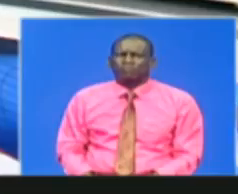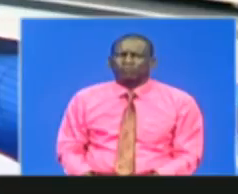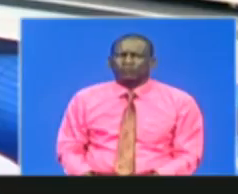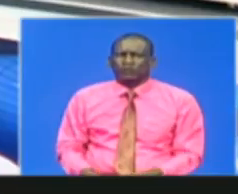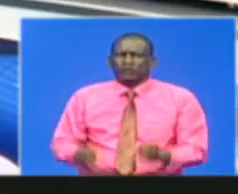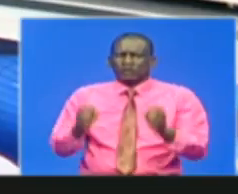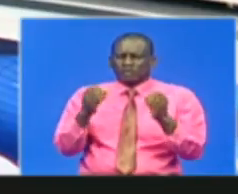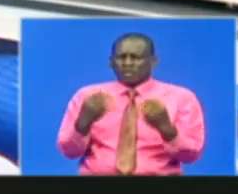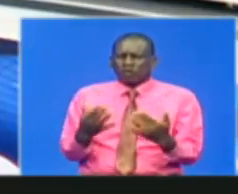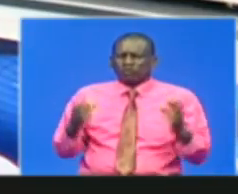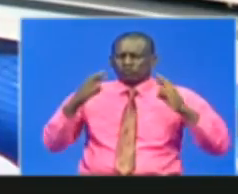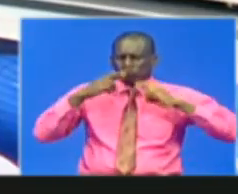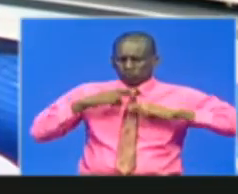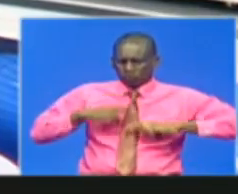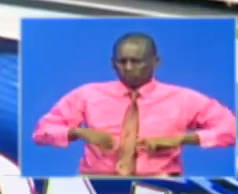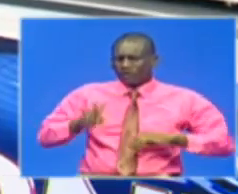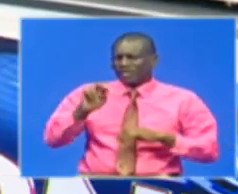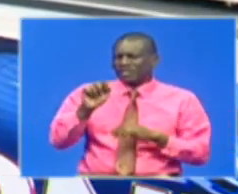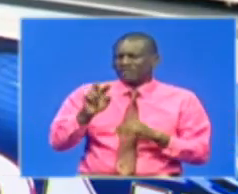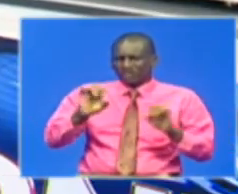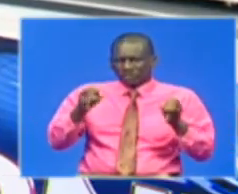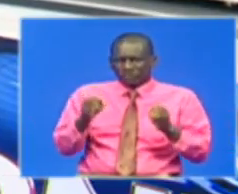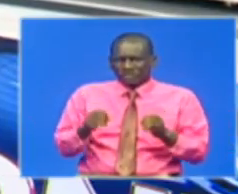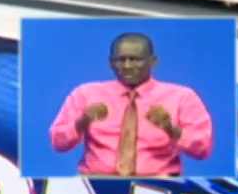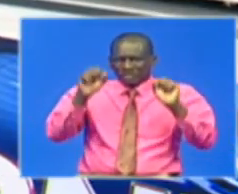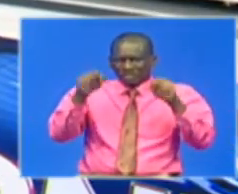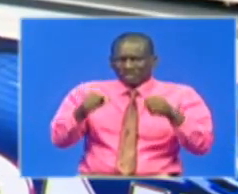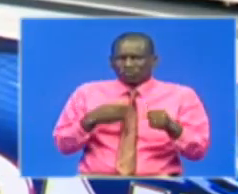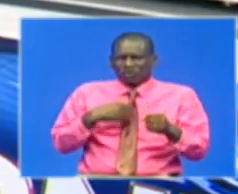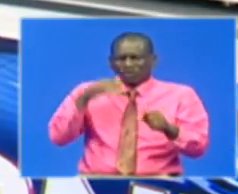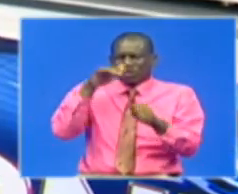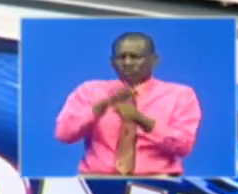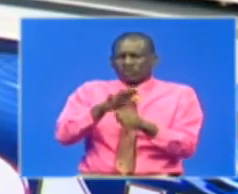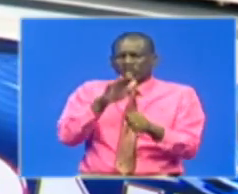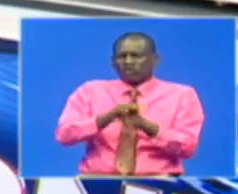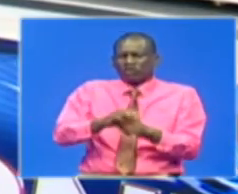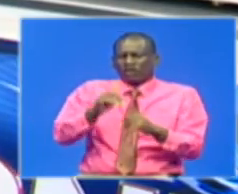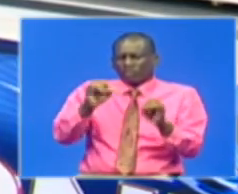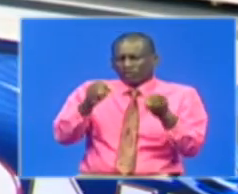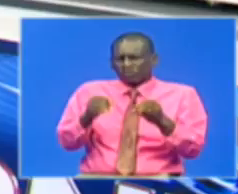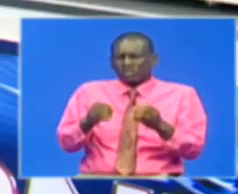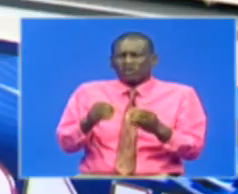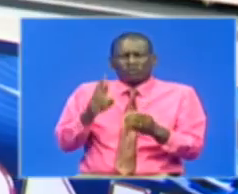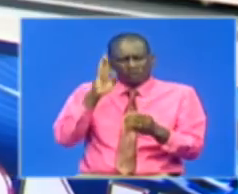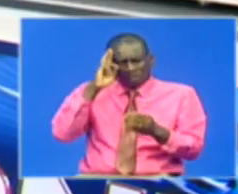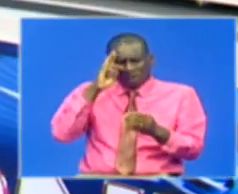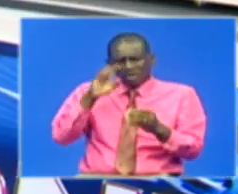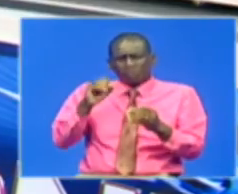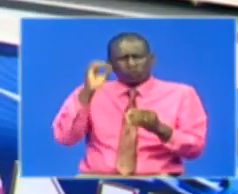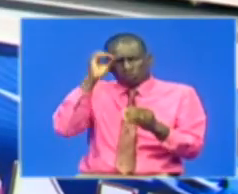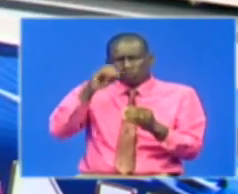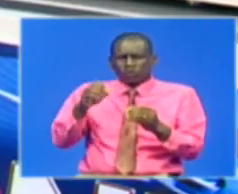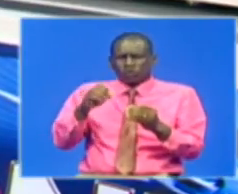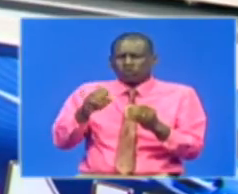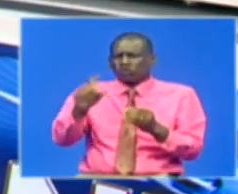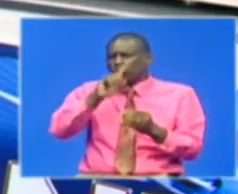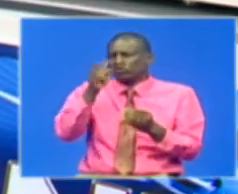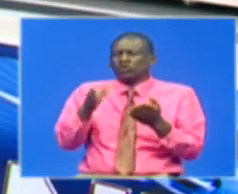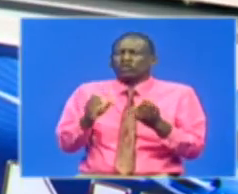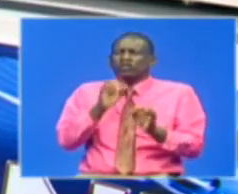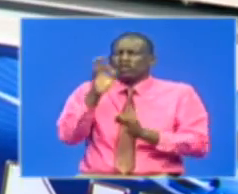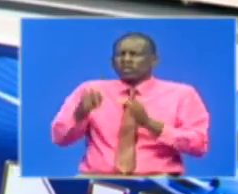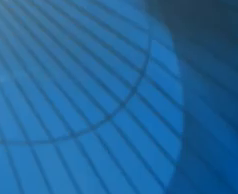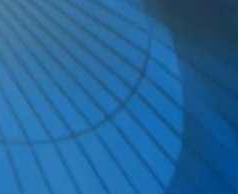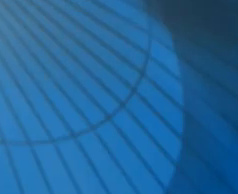On that point, we take a break here on NTV tonight. That's right. There is plenty more. And just a quick reminder on our opinion count, we asked whether or not you agree with